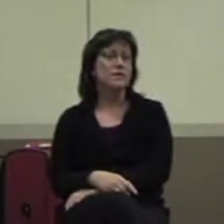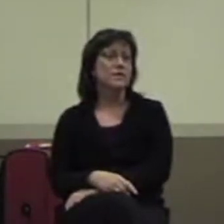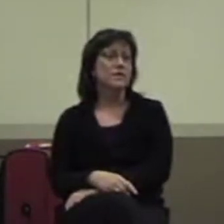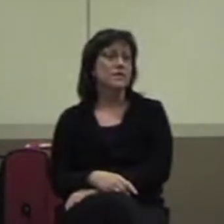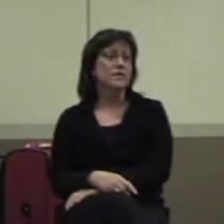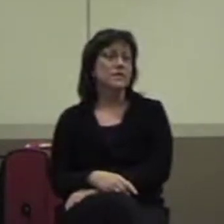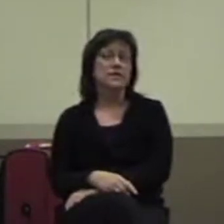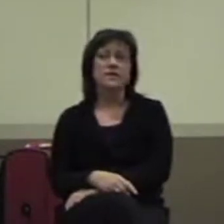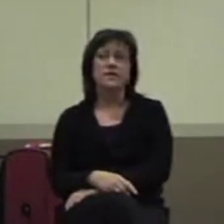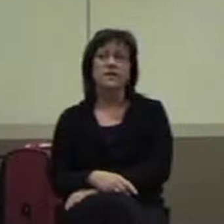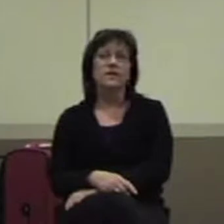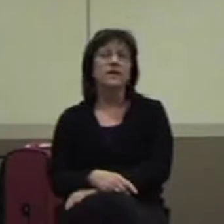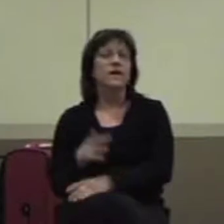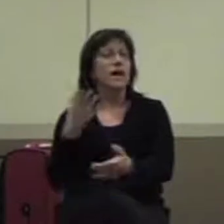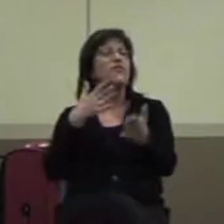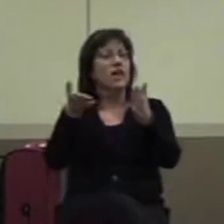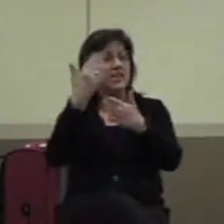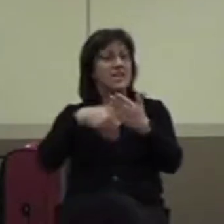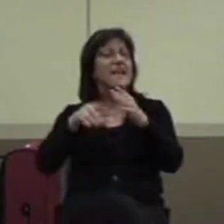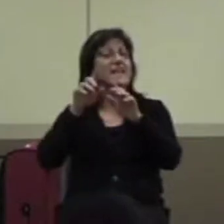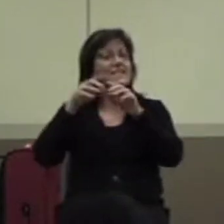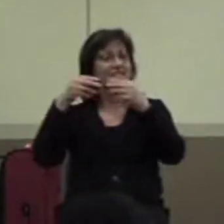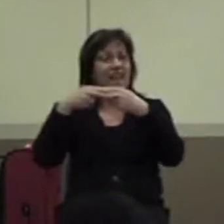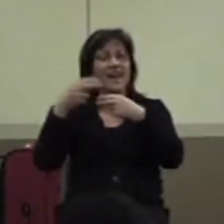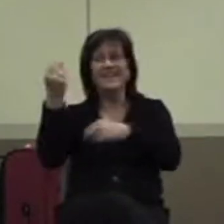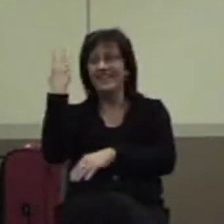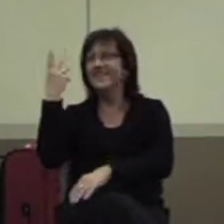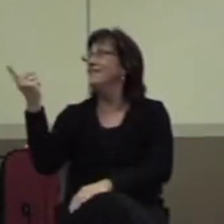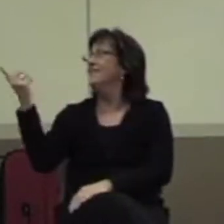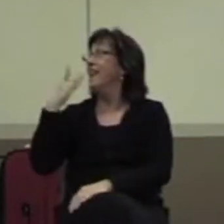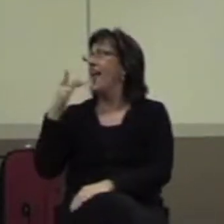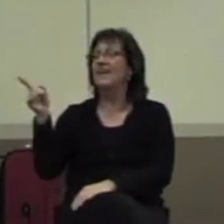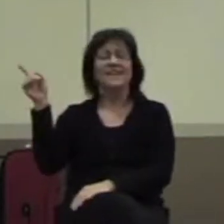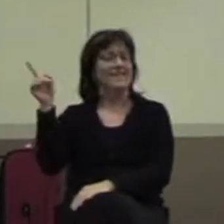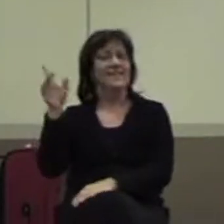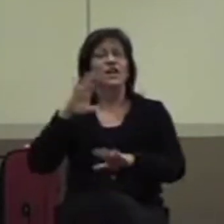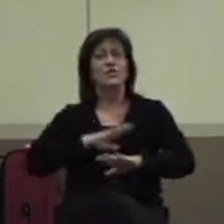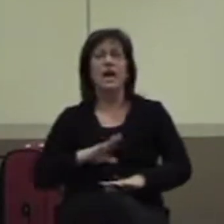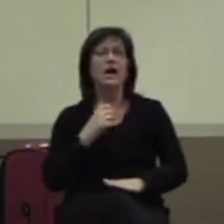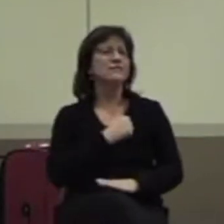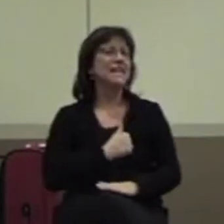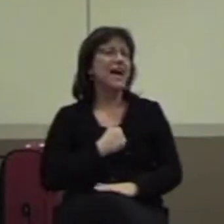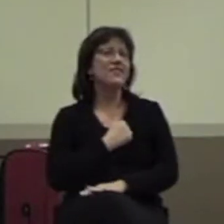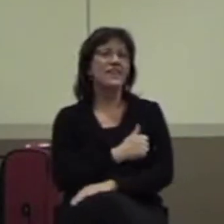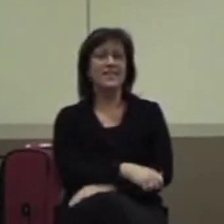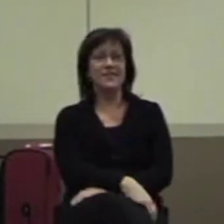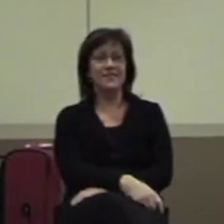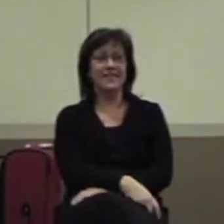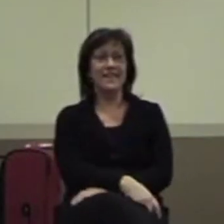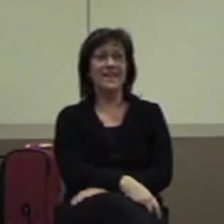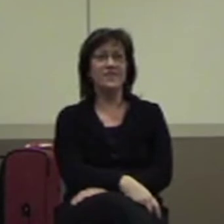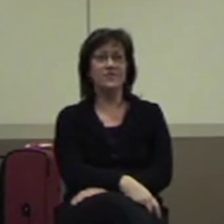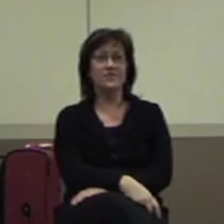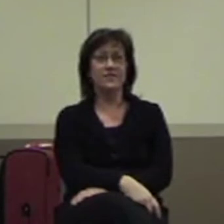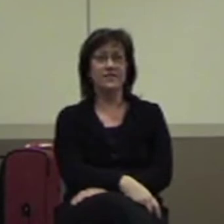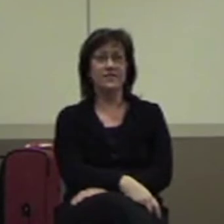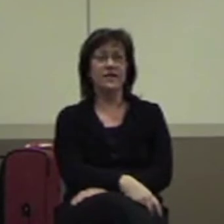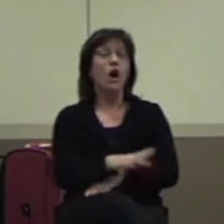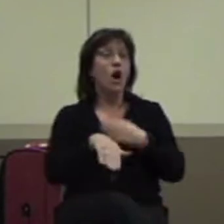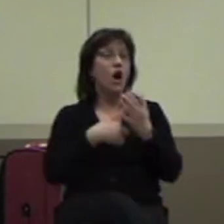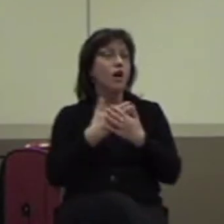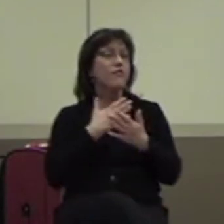We'll just change it to another slide. Yeah, I'll just go to the next slide, which luckily doesn't have any. I'm sorry. All of